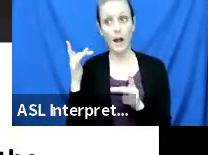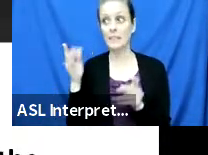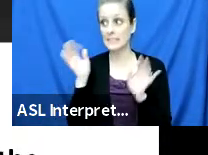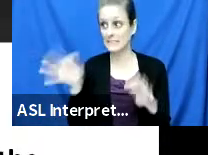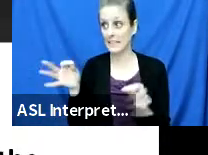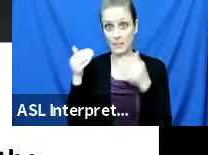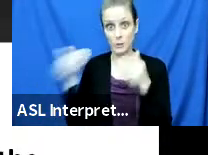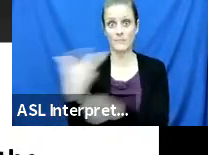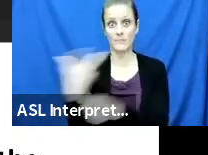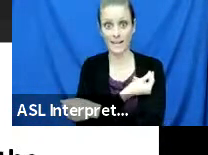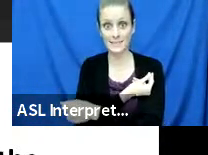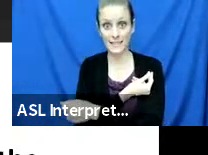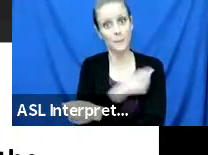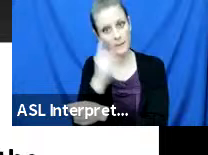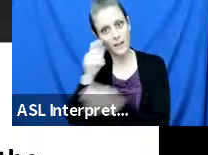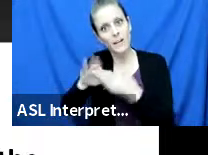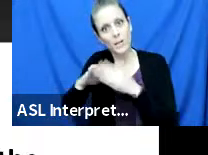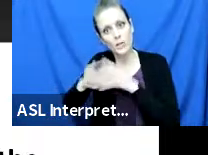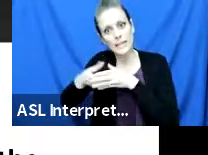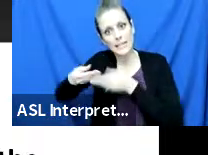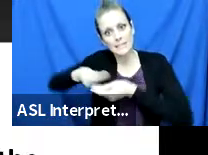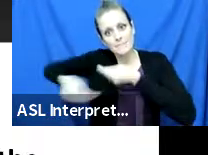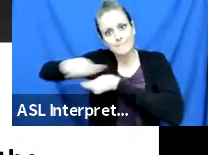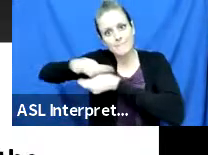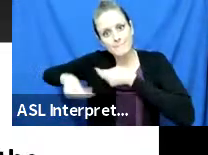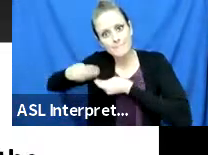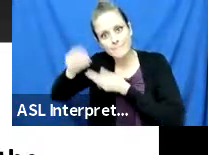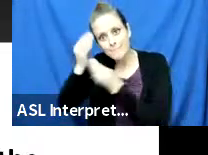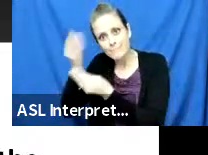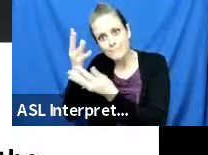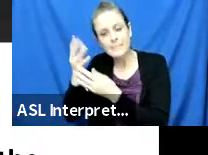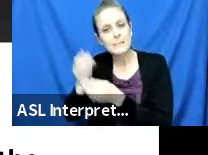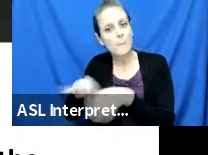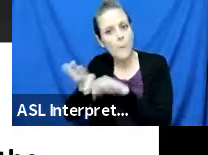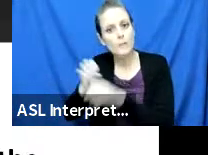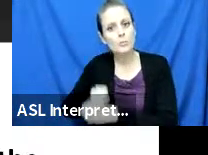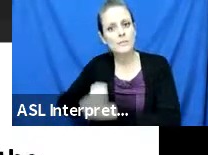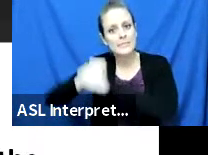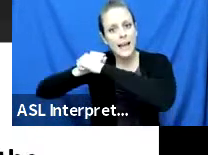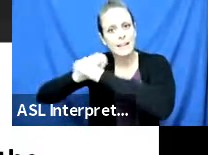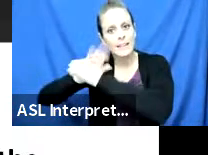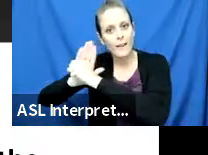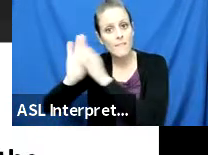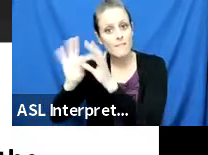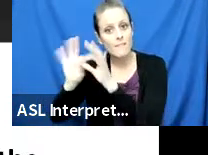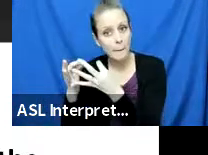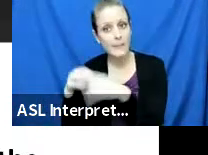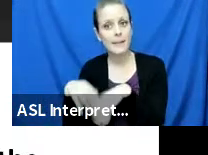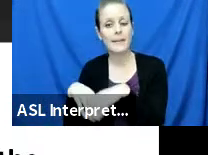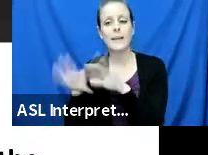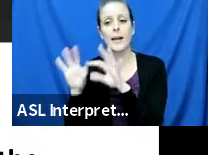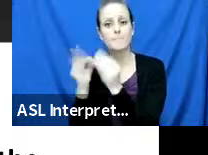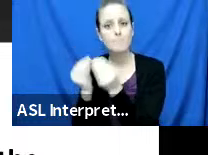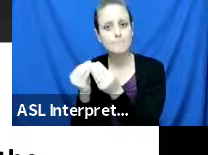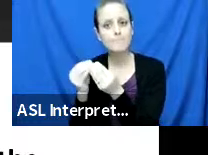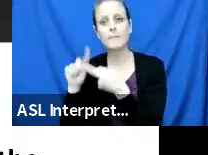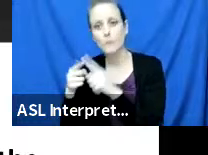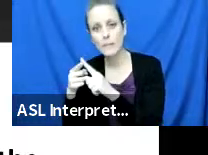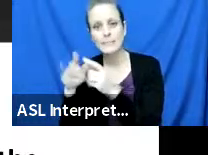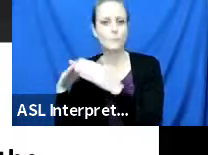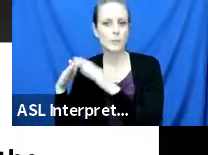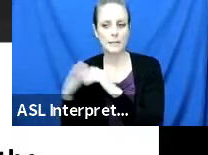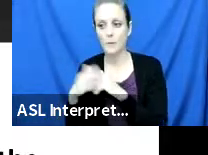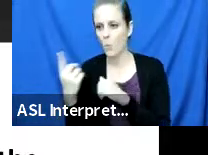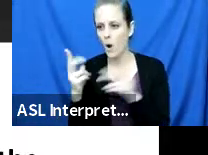vaccinated was to protect their family, friends, and the community. This one quote,